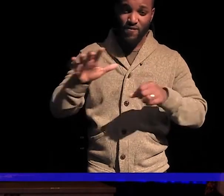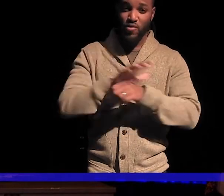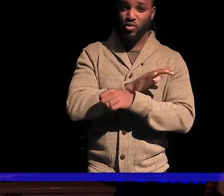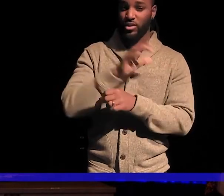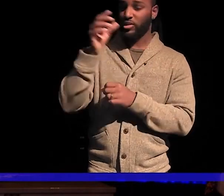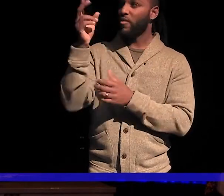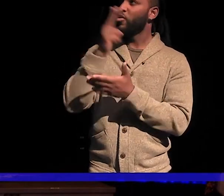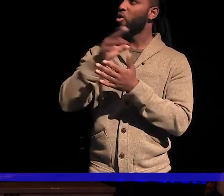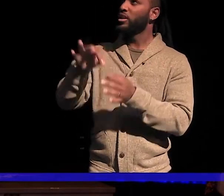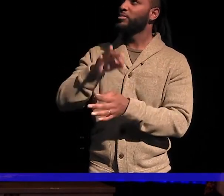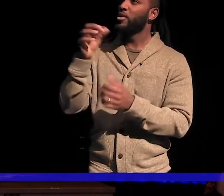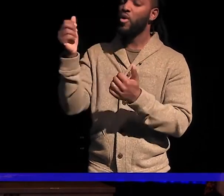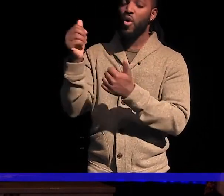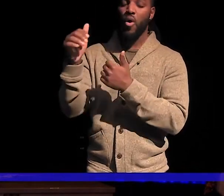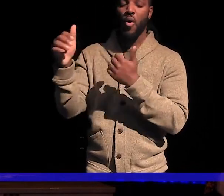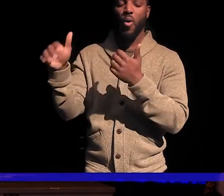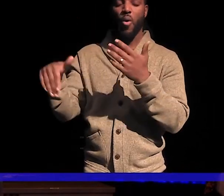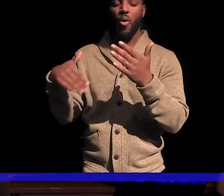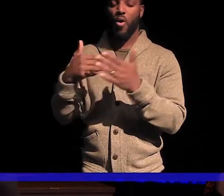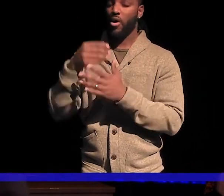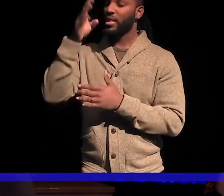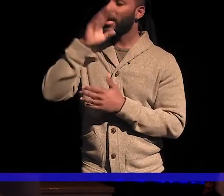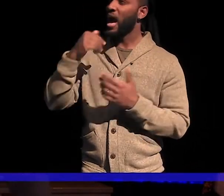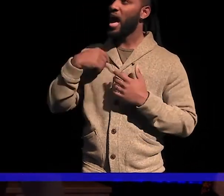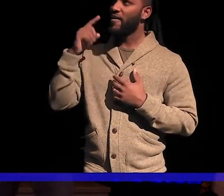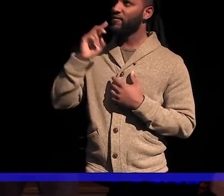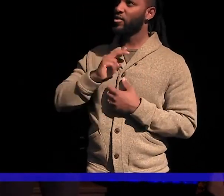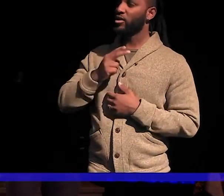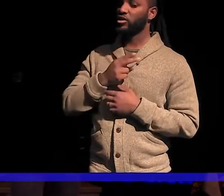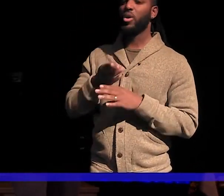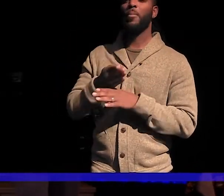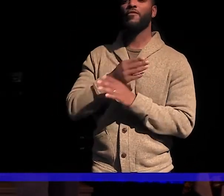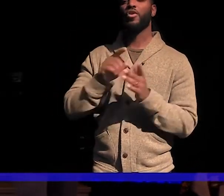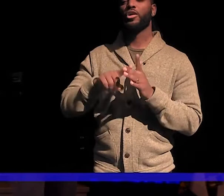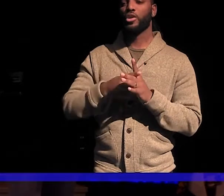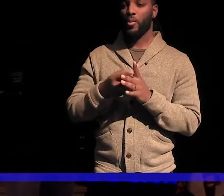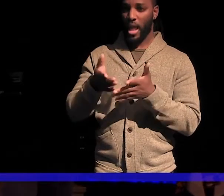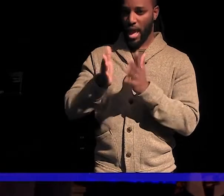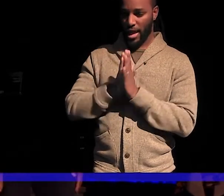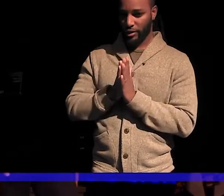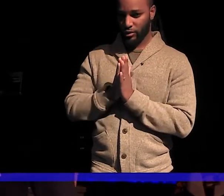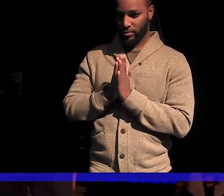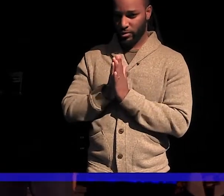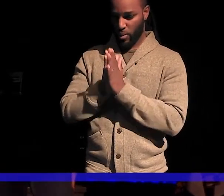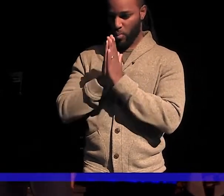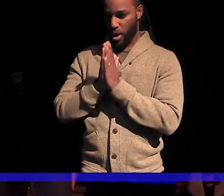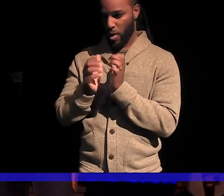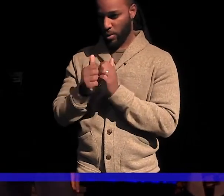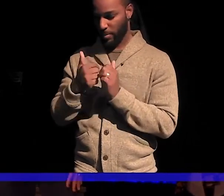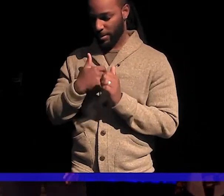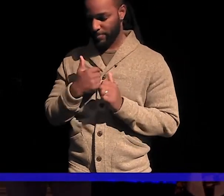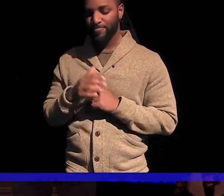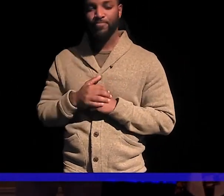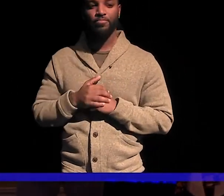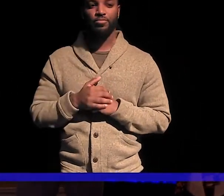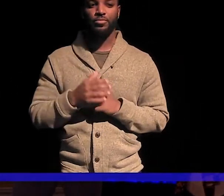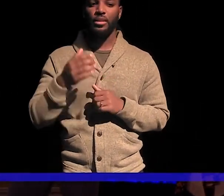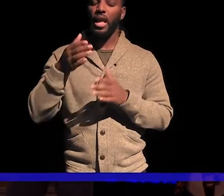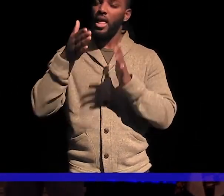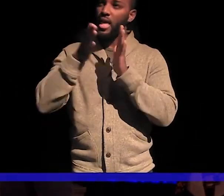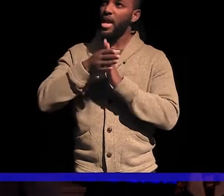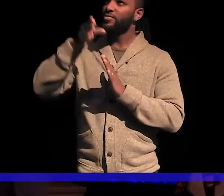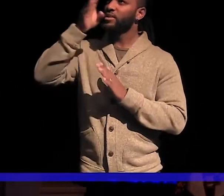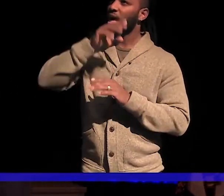Holy Spirit and all that God has for us. Before we start, I'm going to ask you to join me in a word of prayer and ask for God's